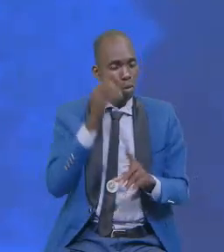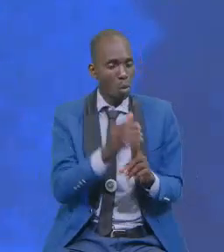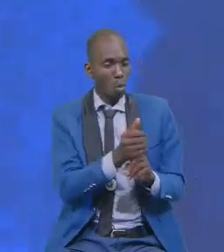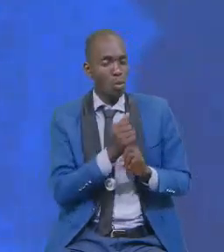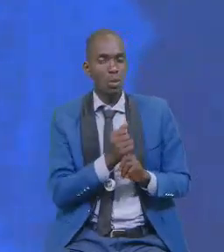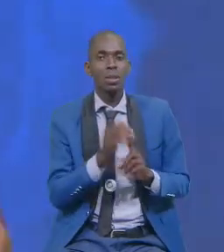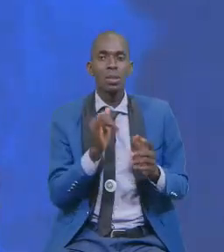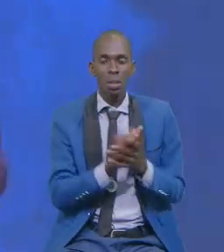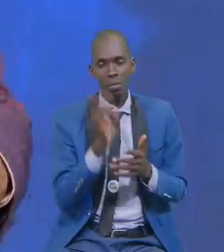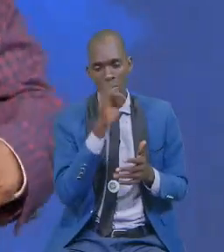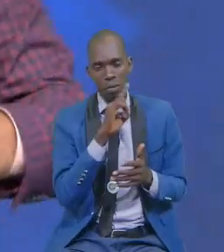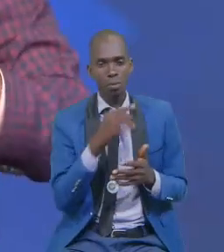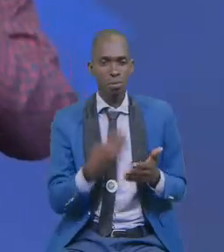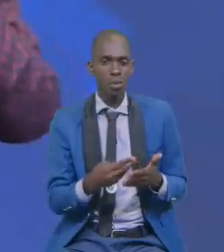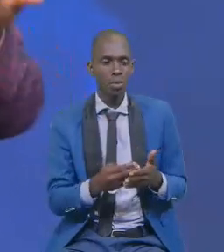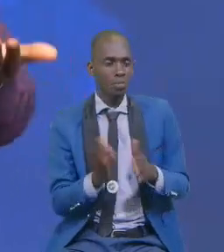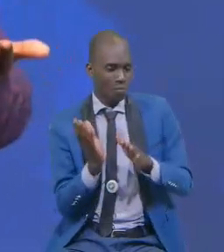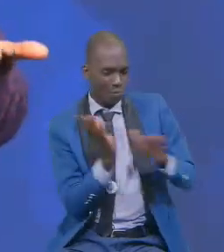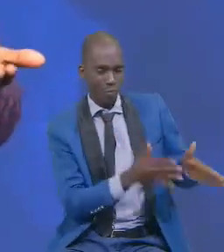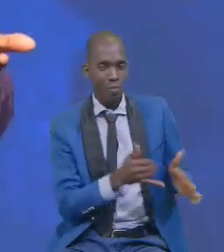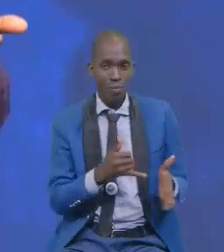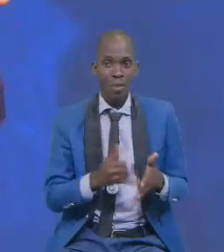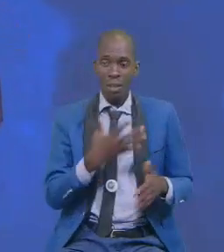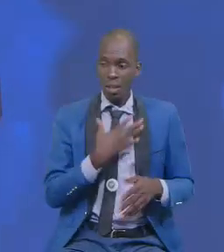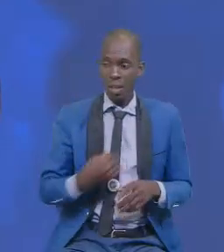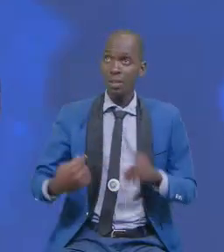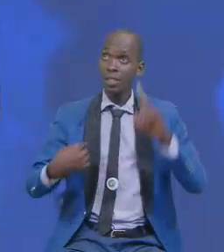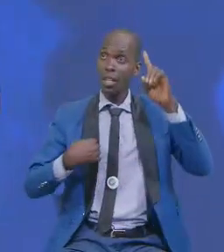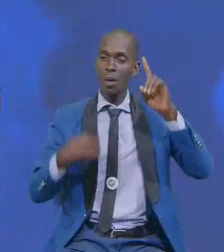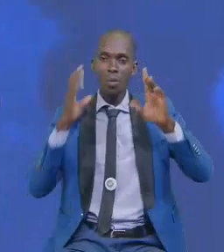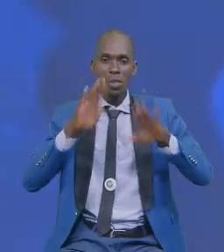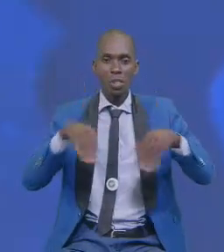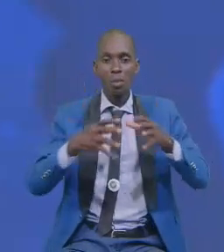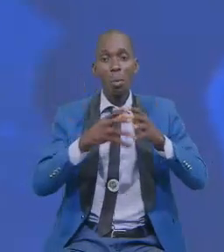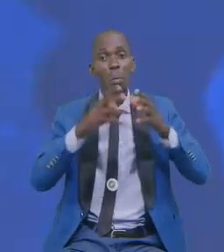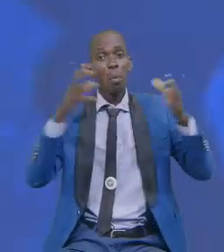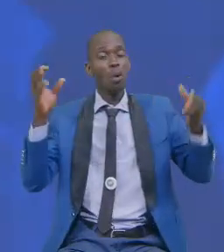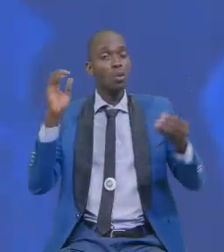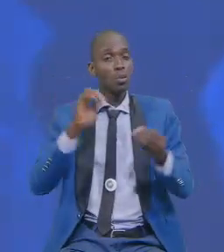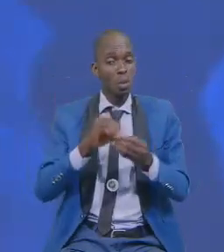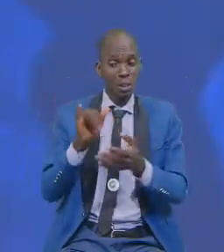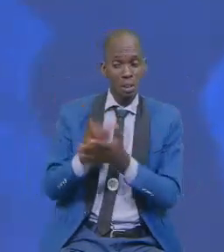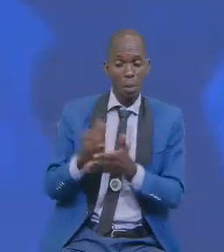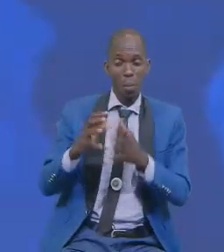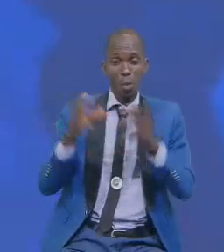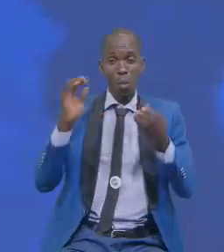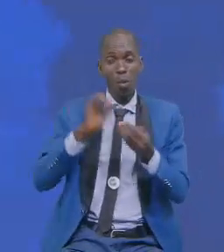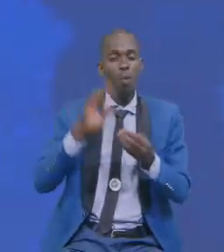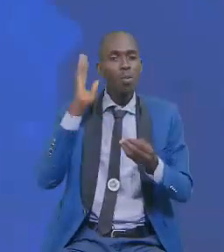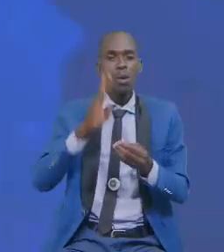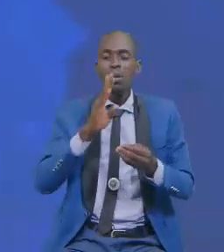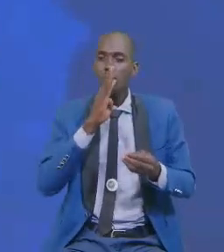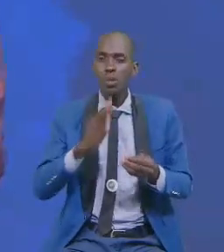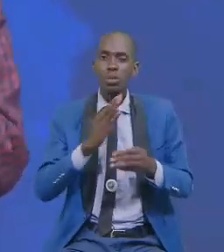Surrender them. And I will give you much more, and it will be totally genuine, that has the mark